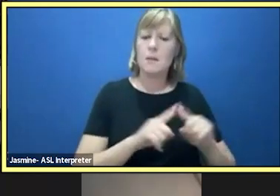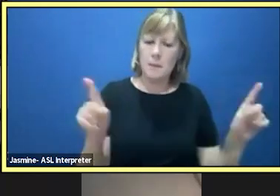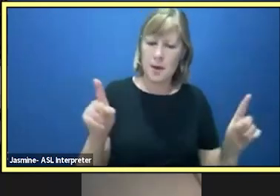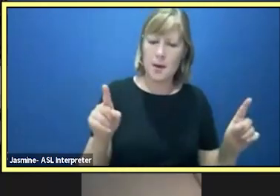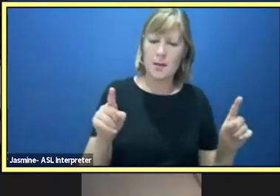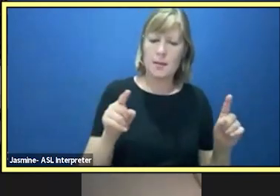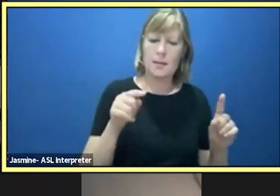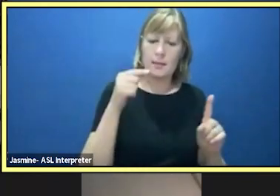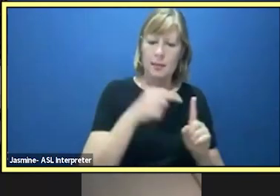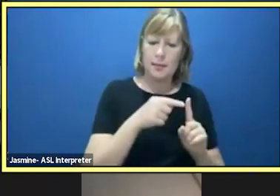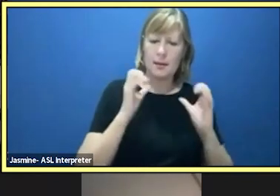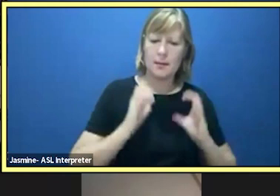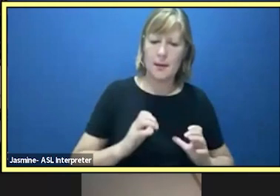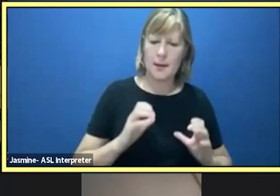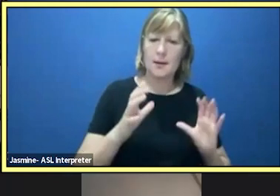them.